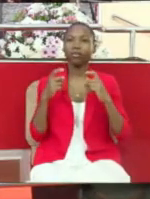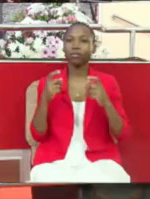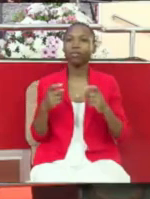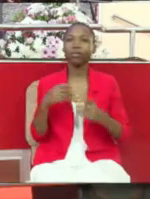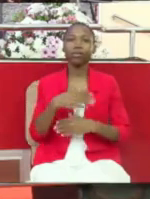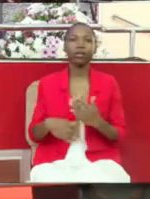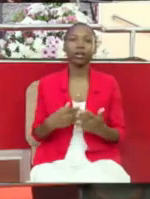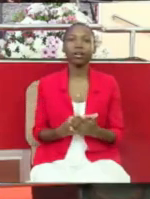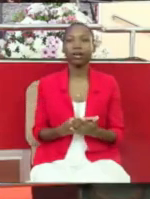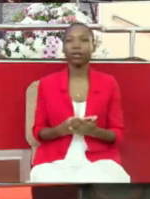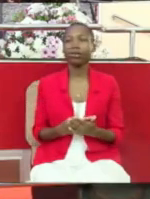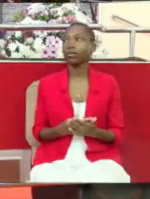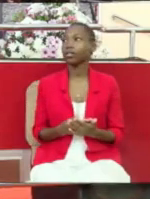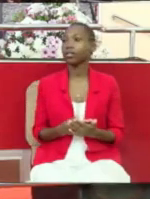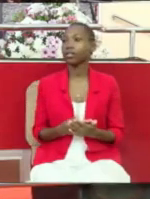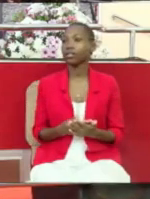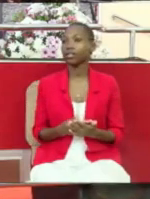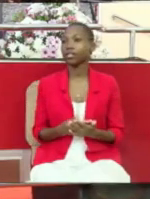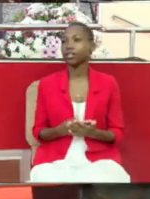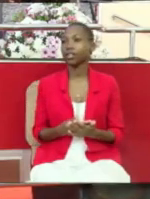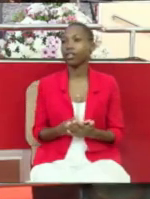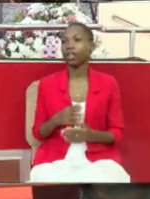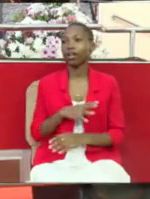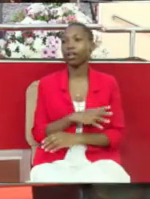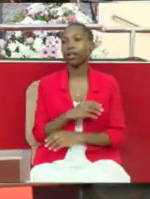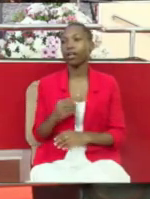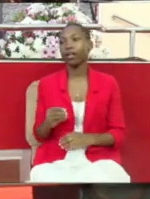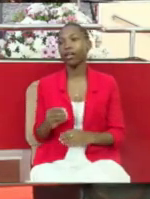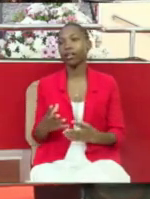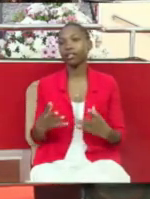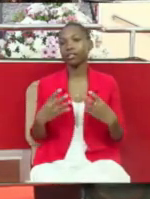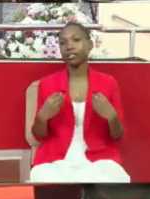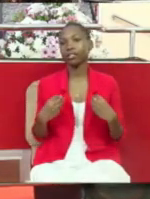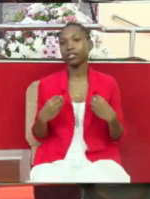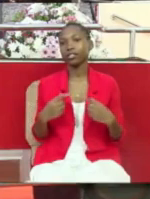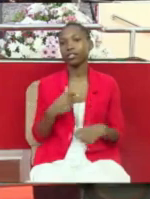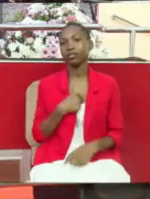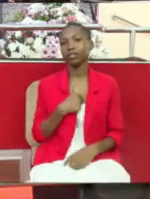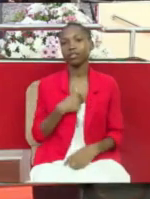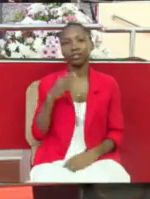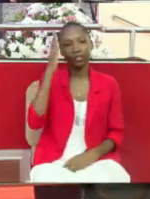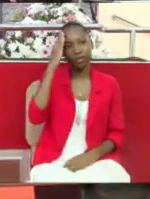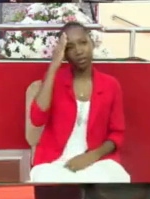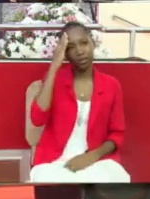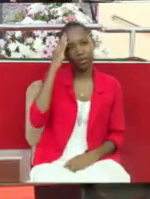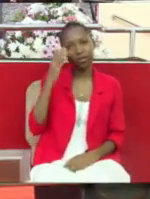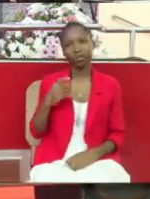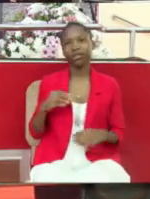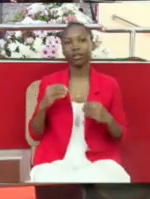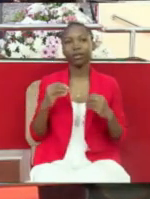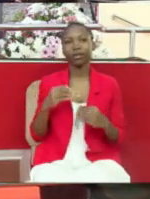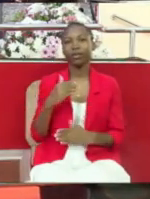prevail, and how to know thy will, and teach me, touch